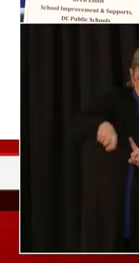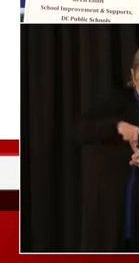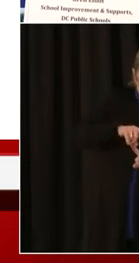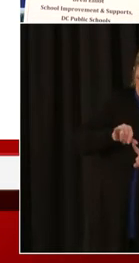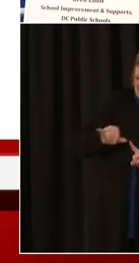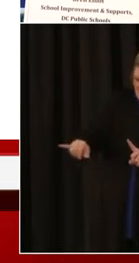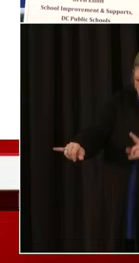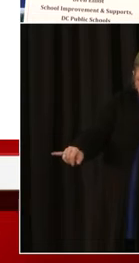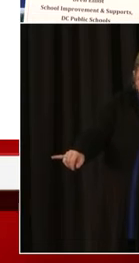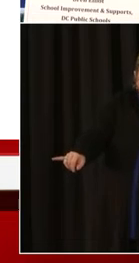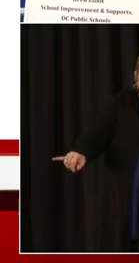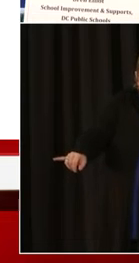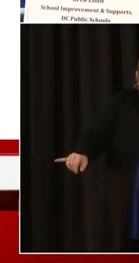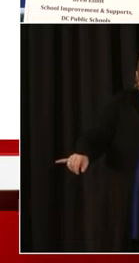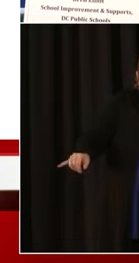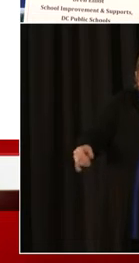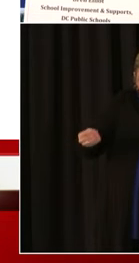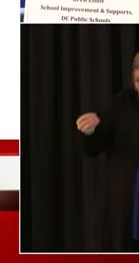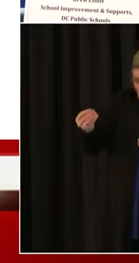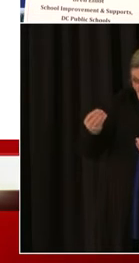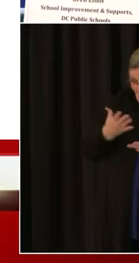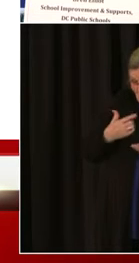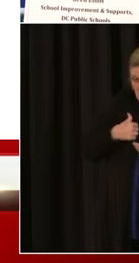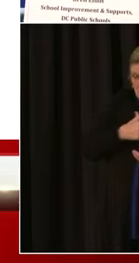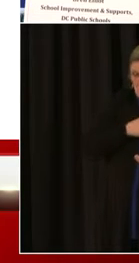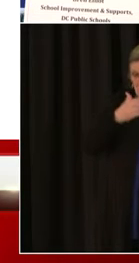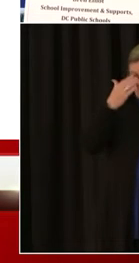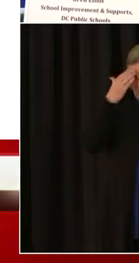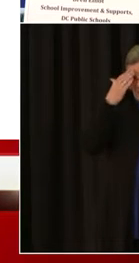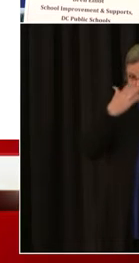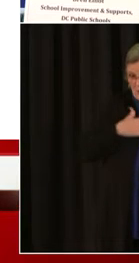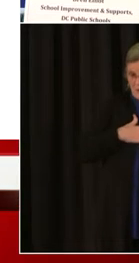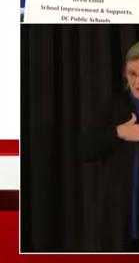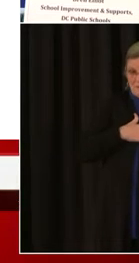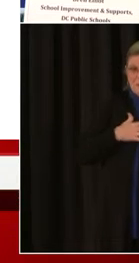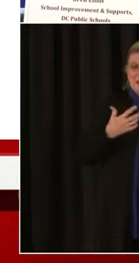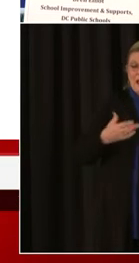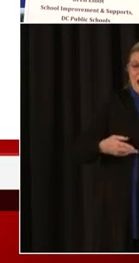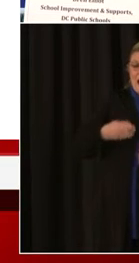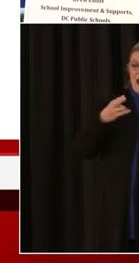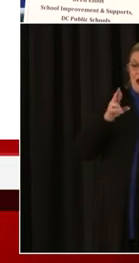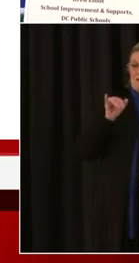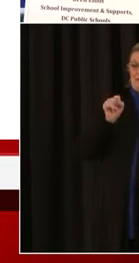we want our families to inform us if they are traveling to any high-risk